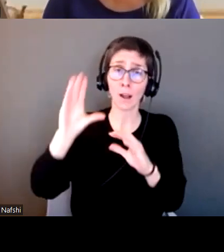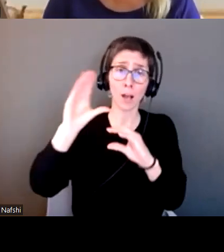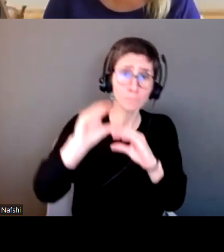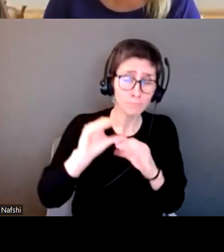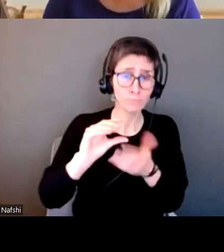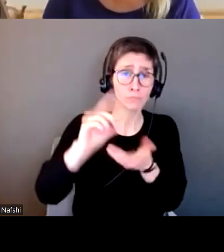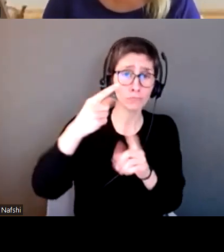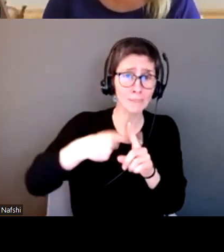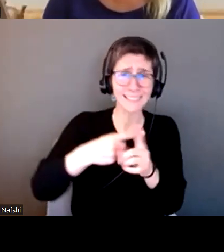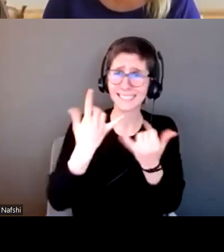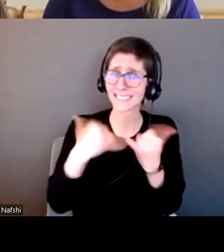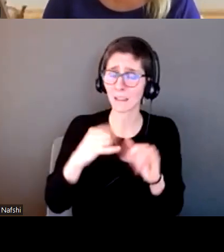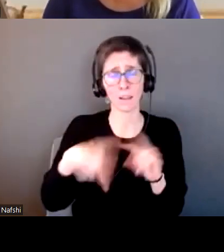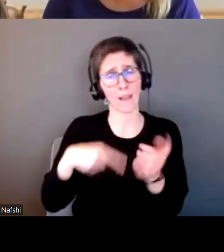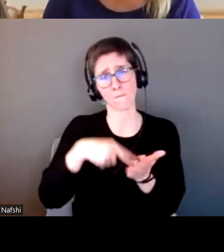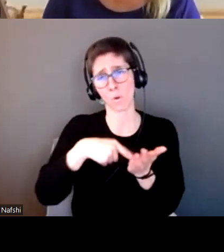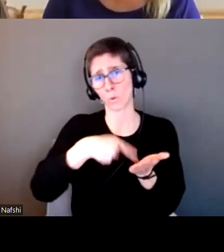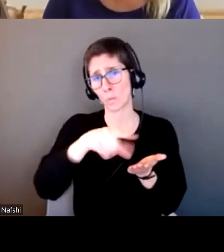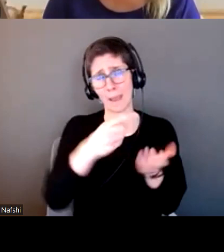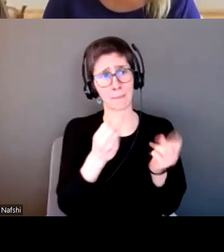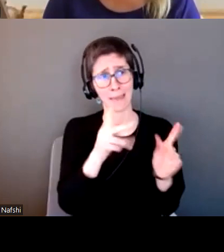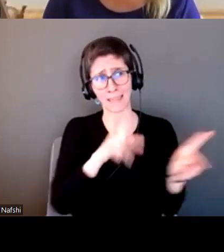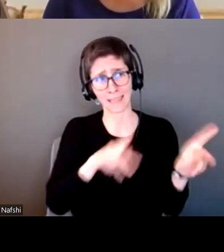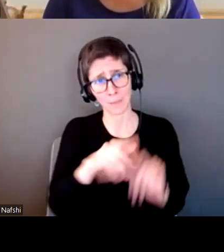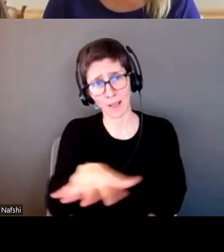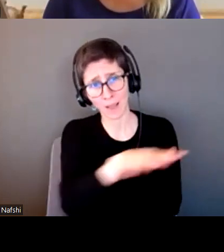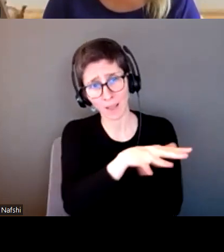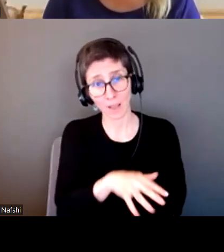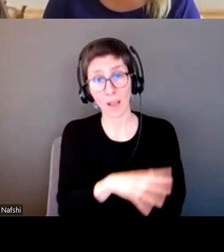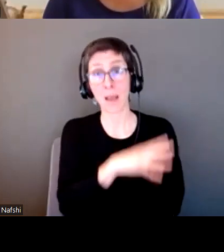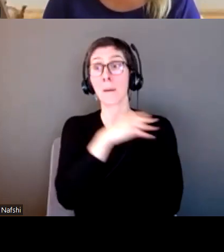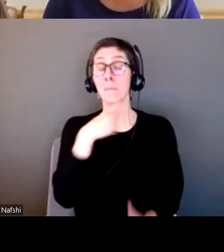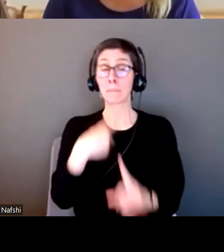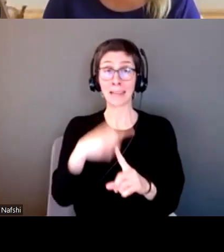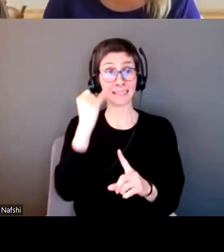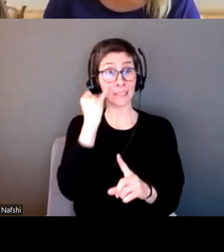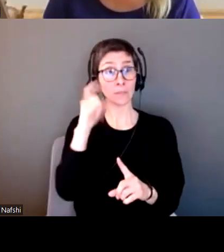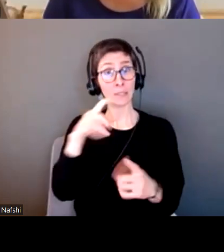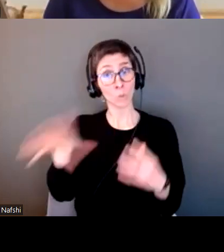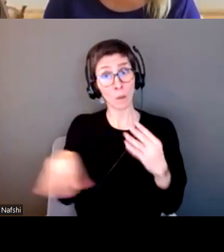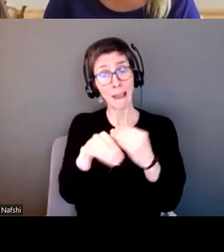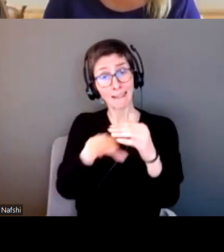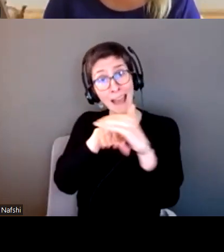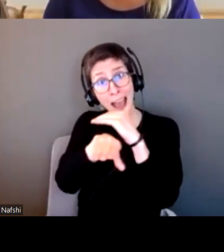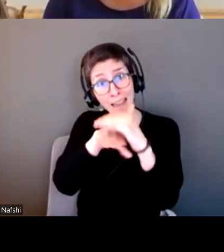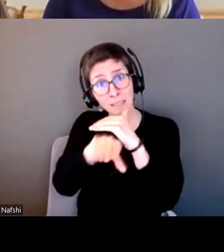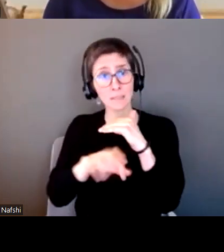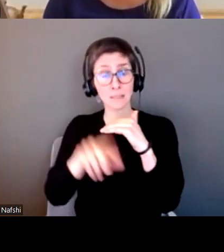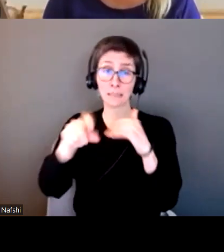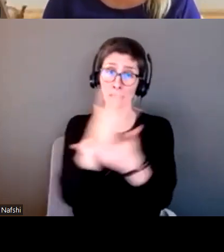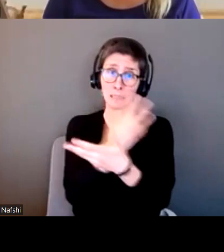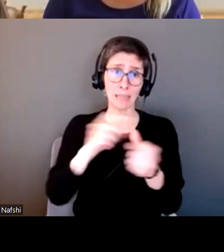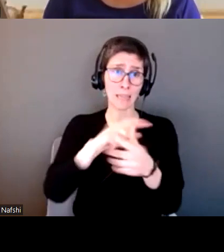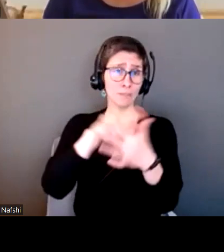rent. And never mind the lack of actual accessible and safe housing for the individuals